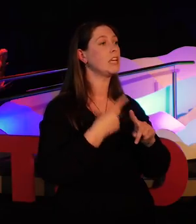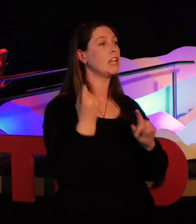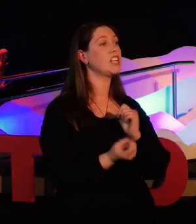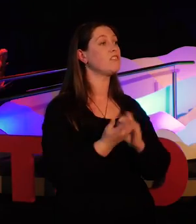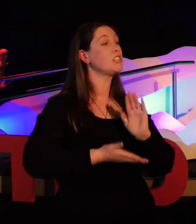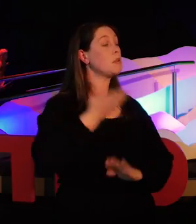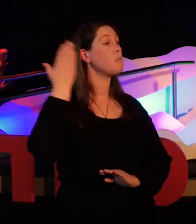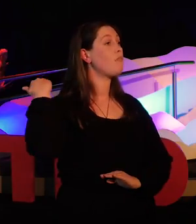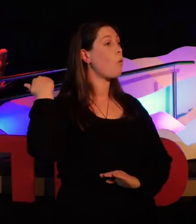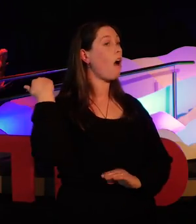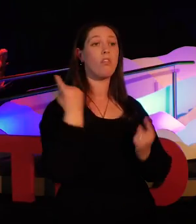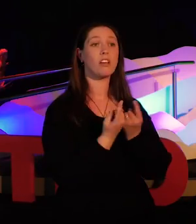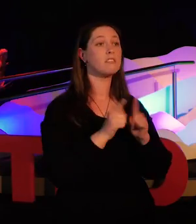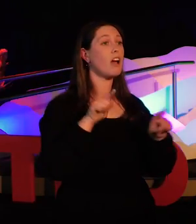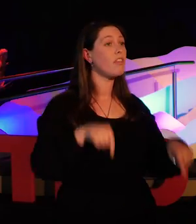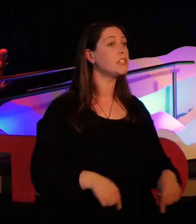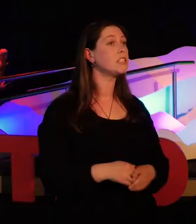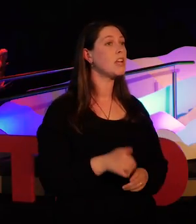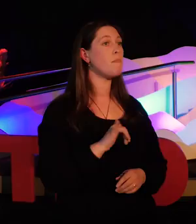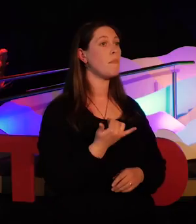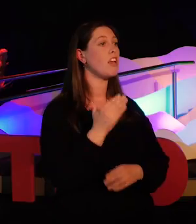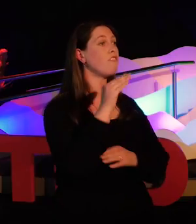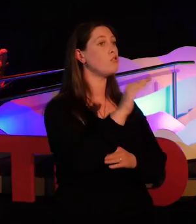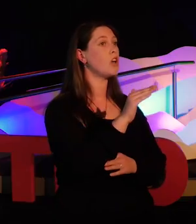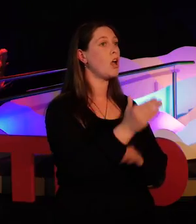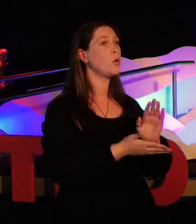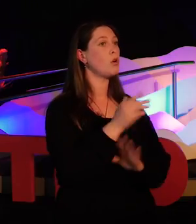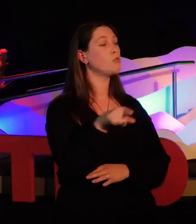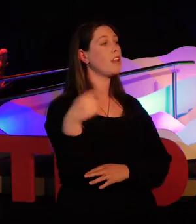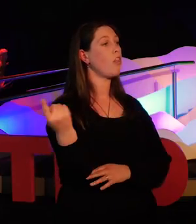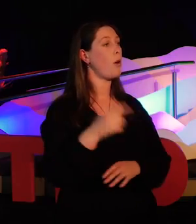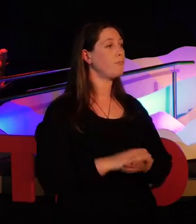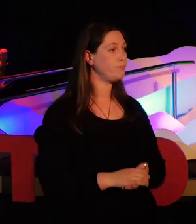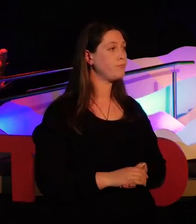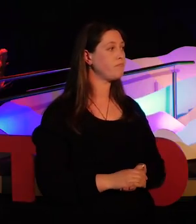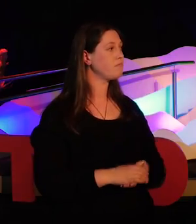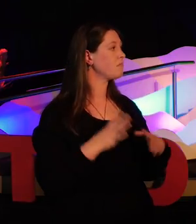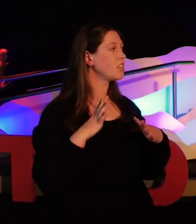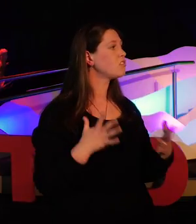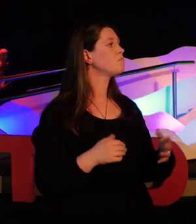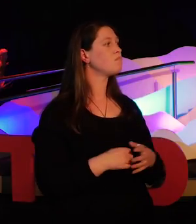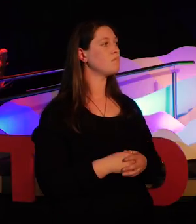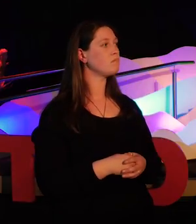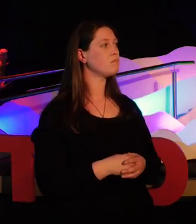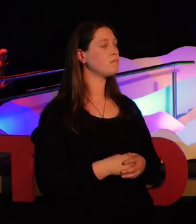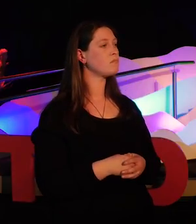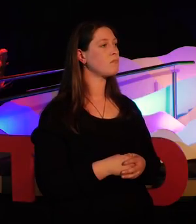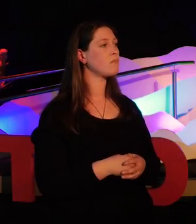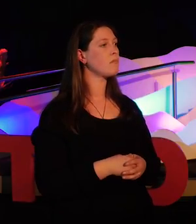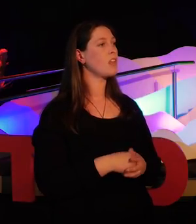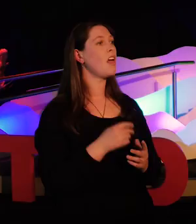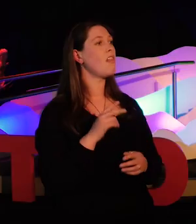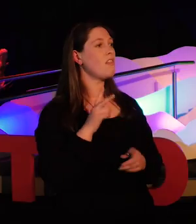events before, other things like this, and you may be going to the future, future events. And that's it. That's where the visible